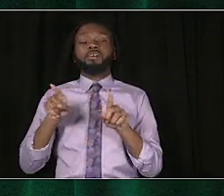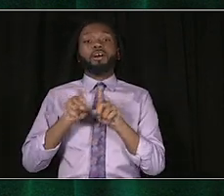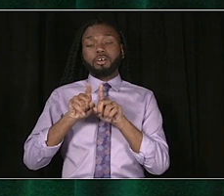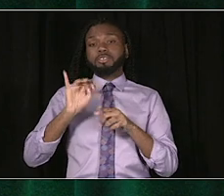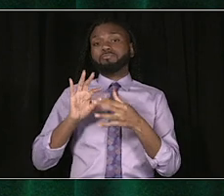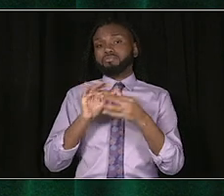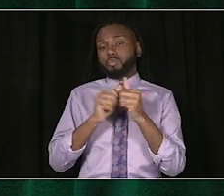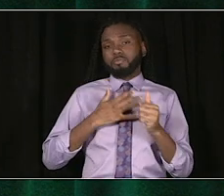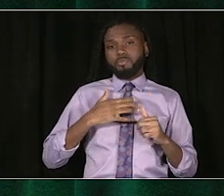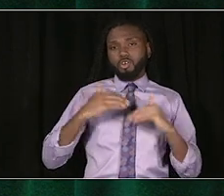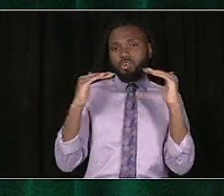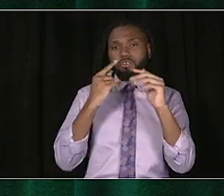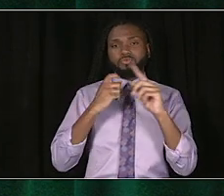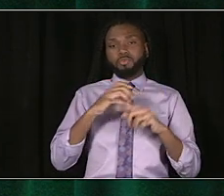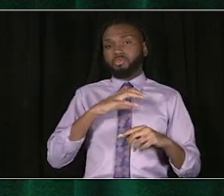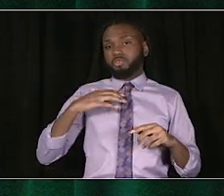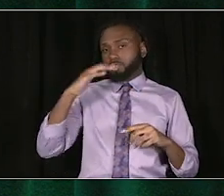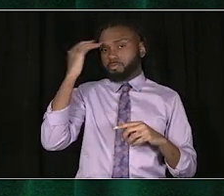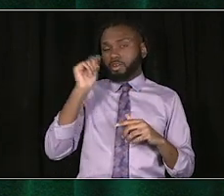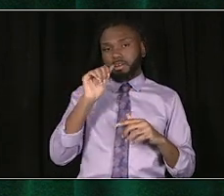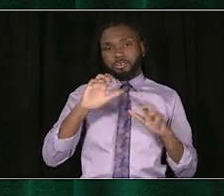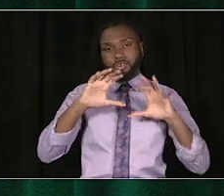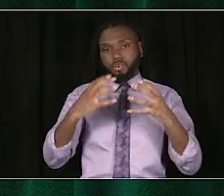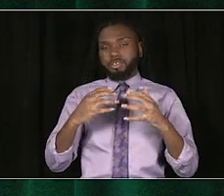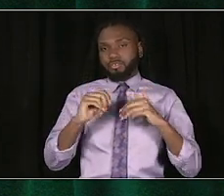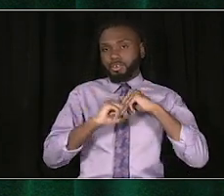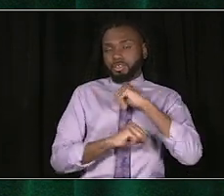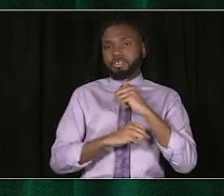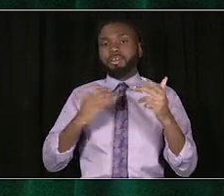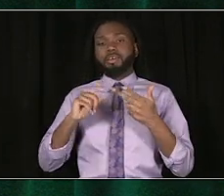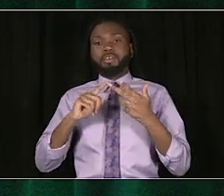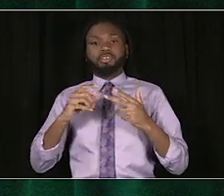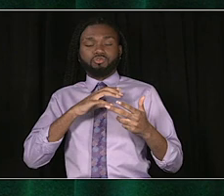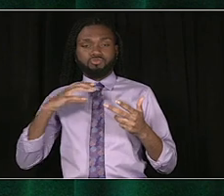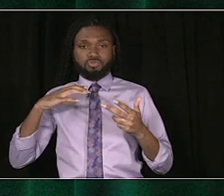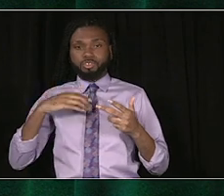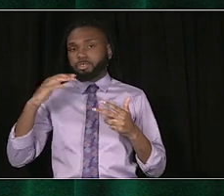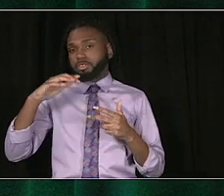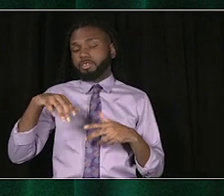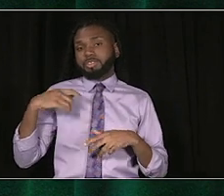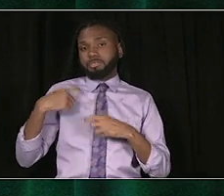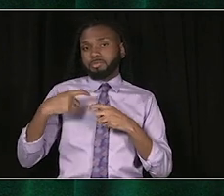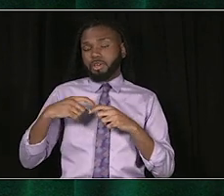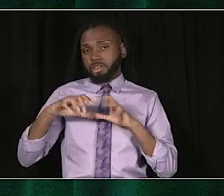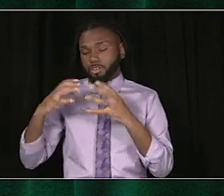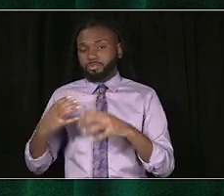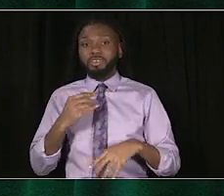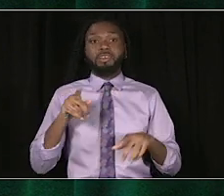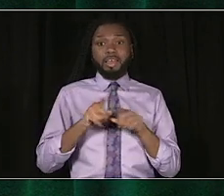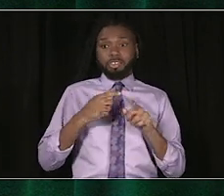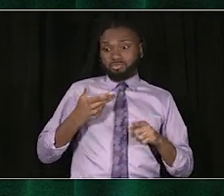with my colleagues over at the Congressional Black Caucus Foundation and the Congressional Hispanic Caucus Institute. And as the Tri-Caucus, we